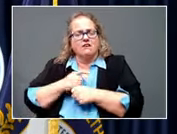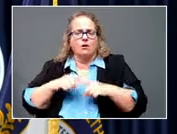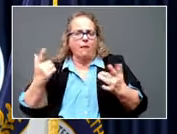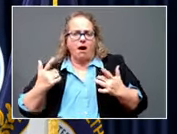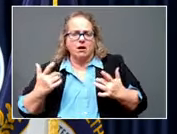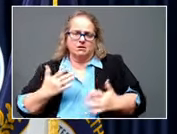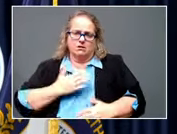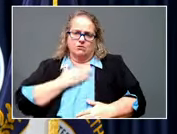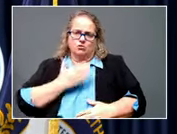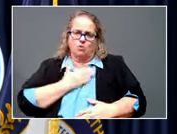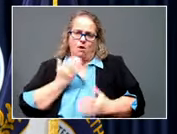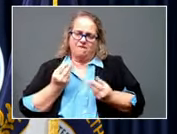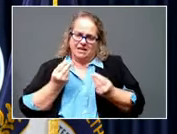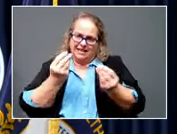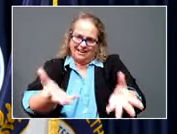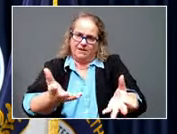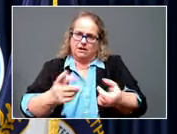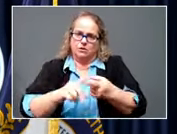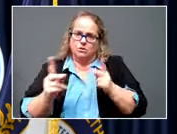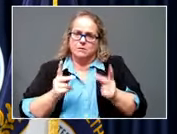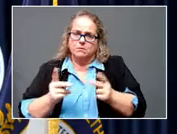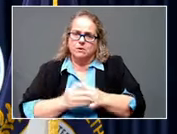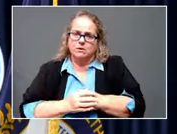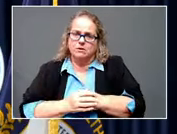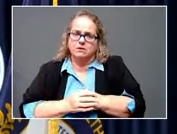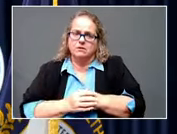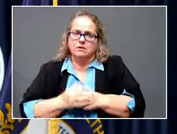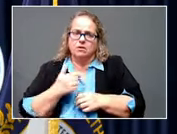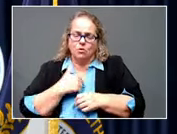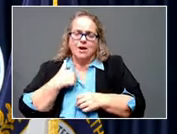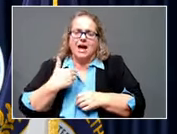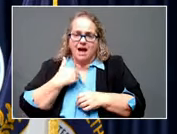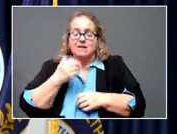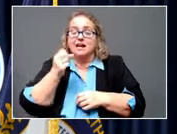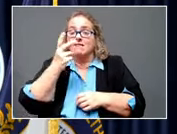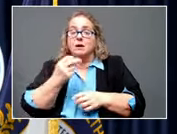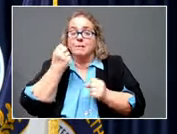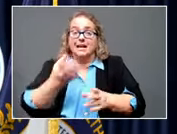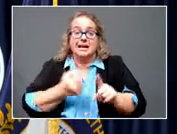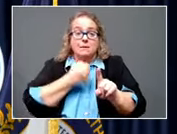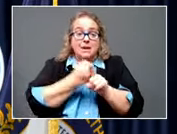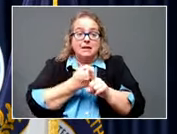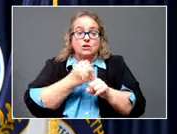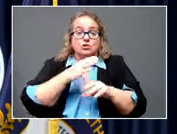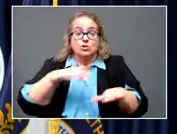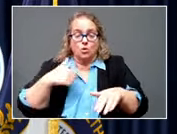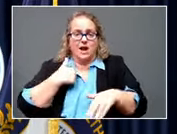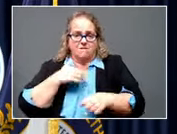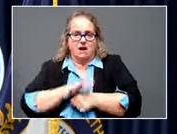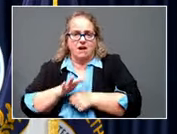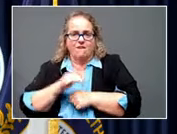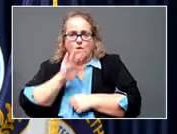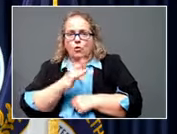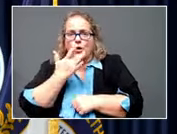We have enough toys left over that we'll even be able to be giving many of the impacted children additional gifts for their birthdays. If you contributed